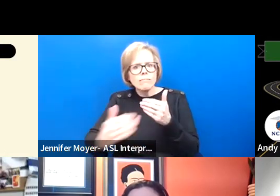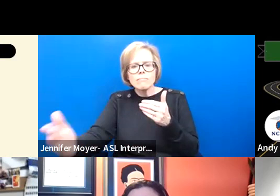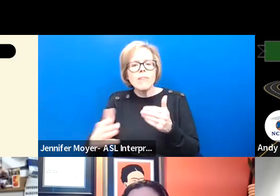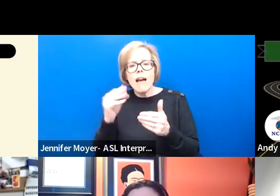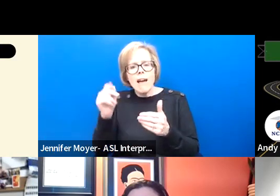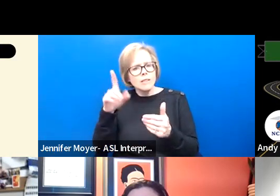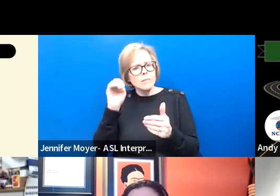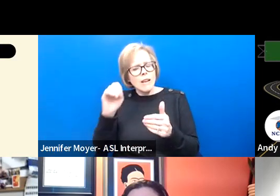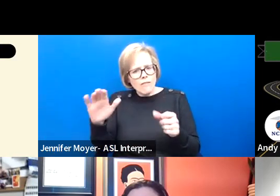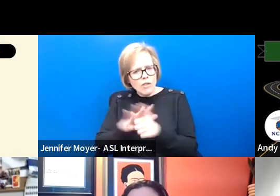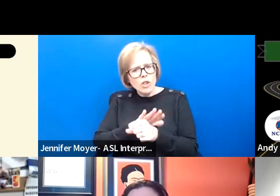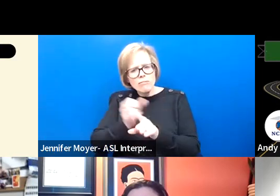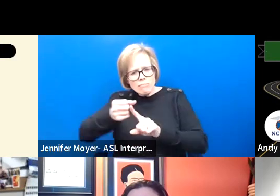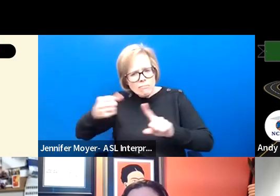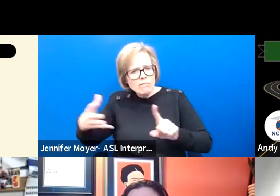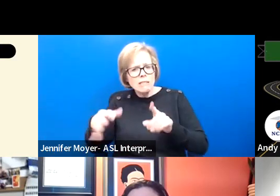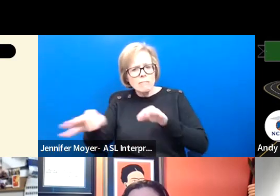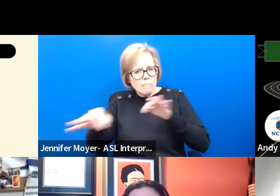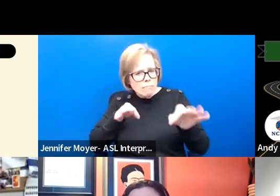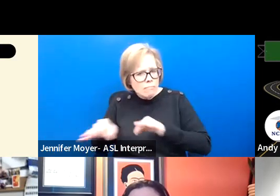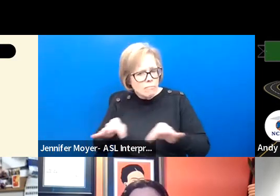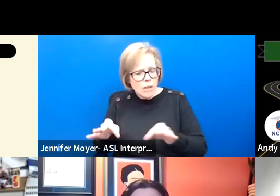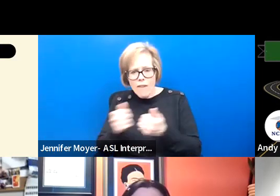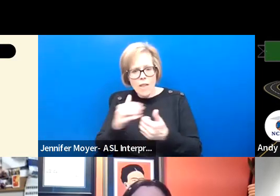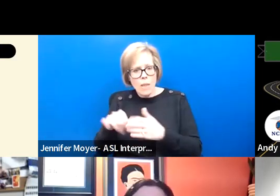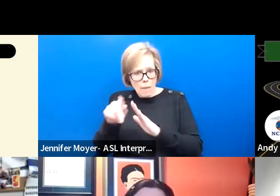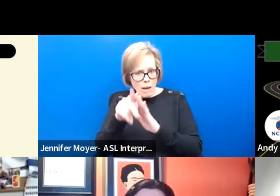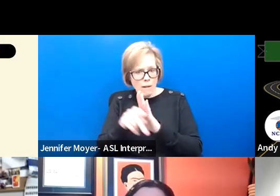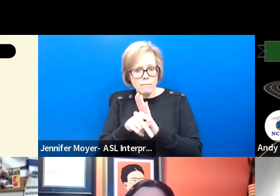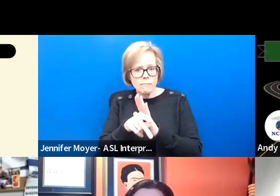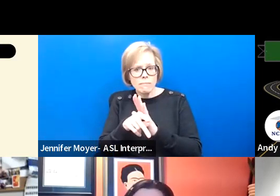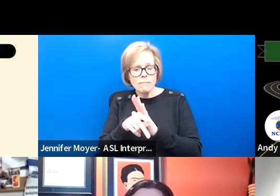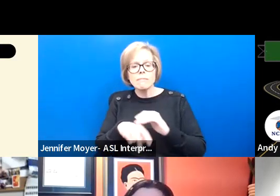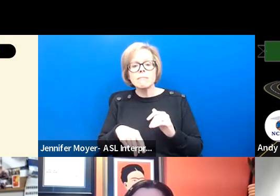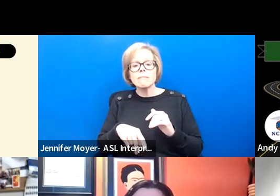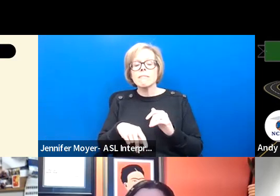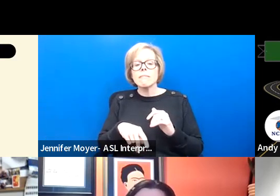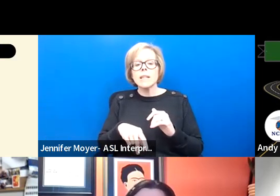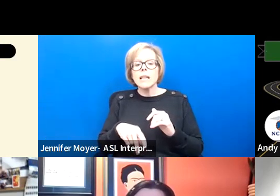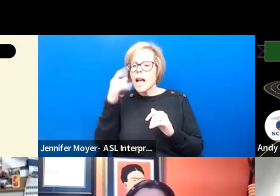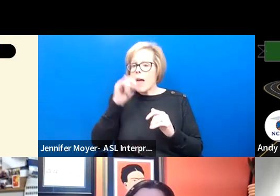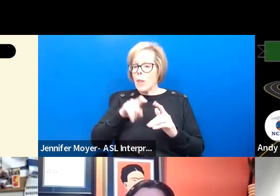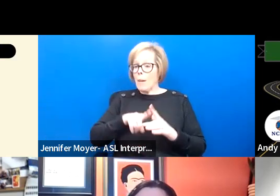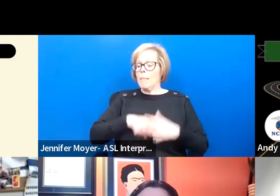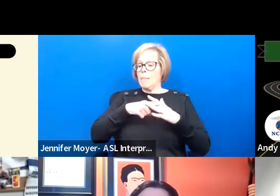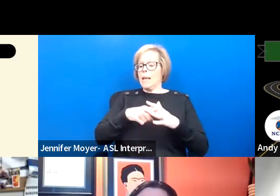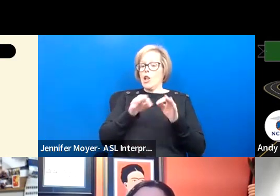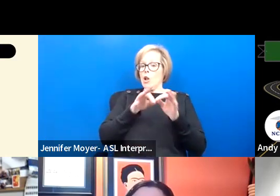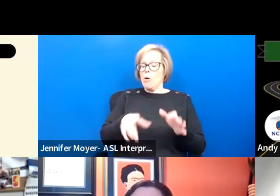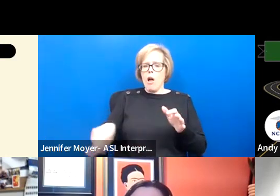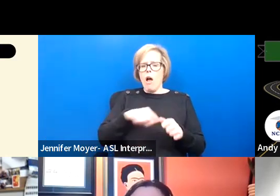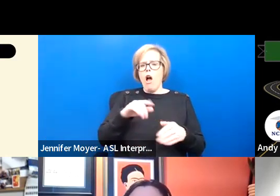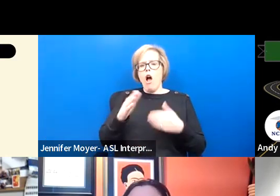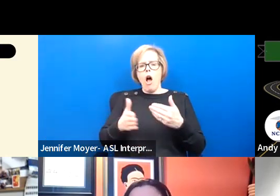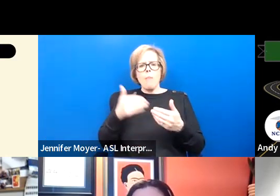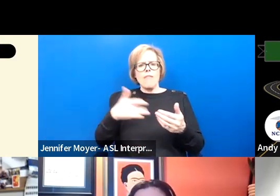extensive policy. So we had it all outlined in the extensive policy, but at the very beginning, the interpreters almost felt that